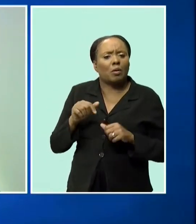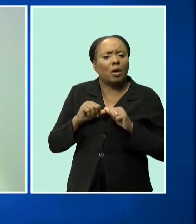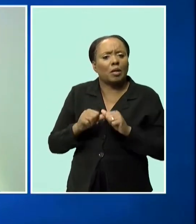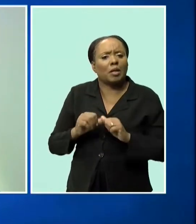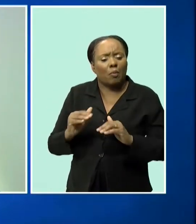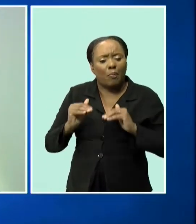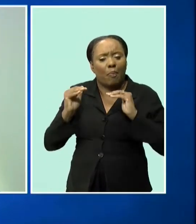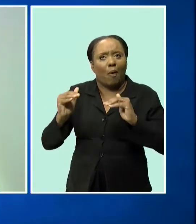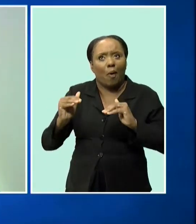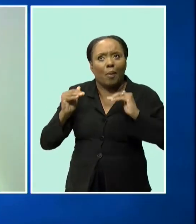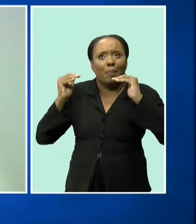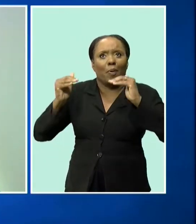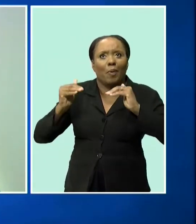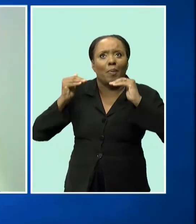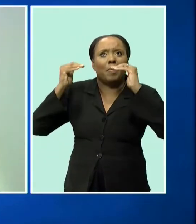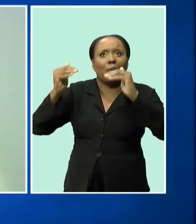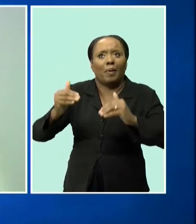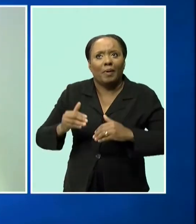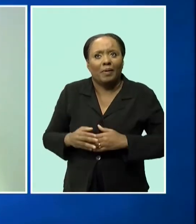promotions.